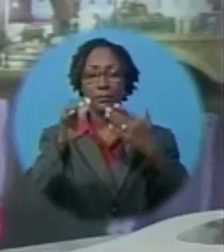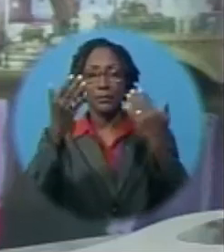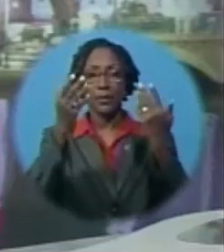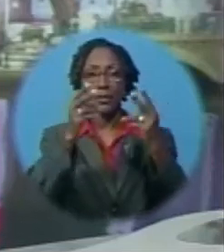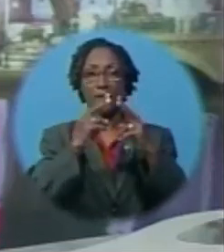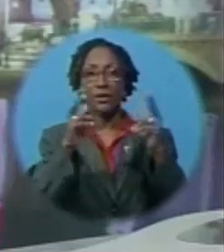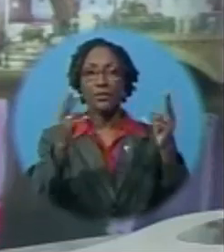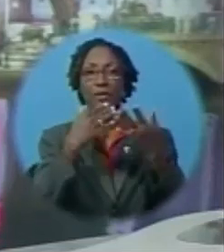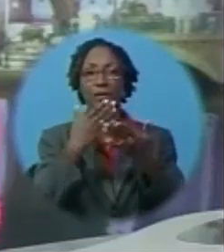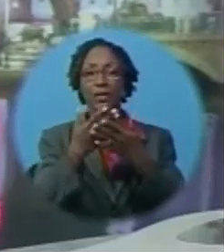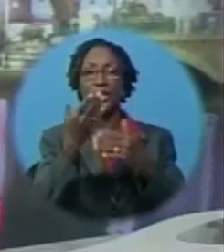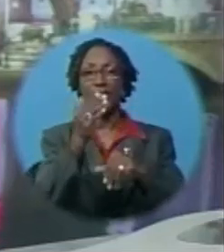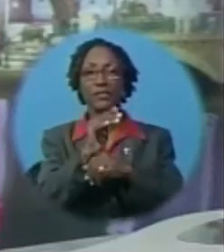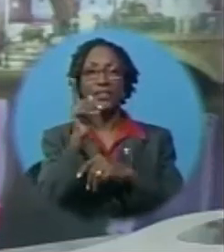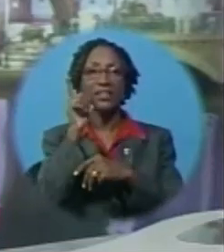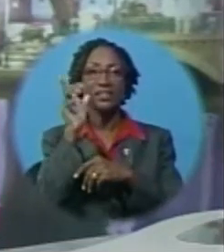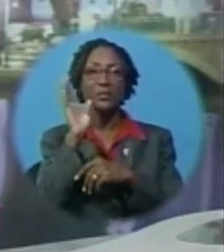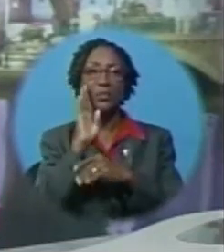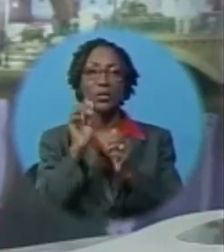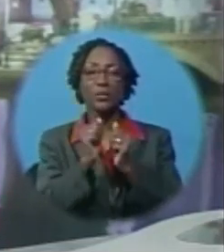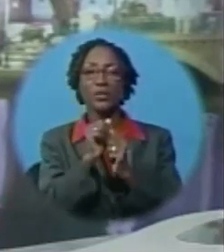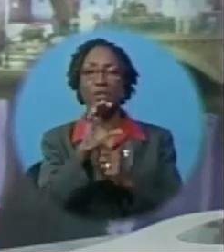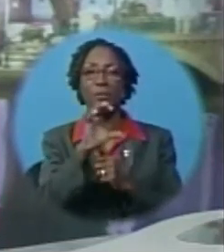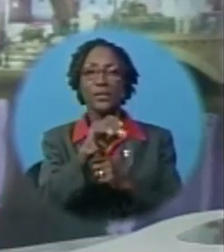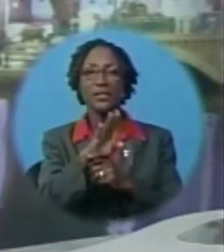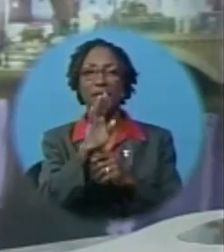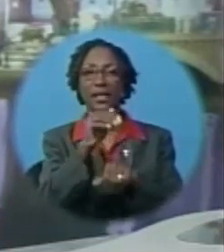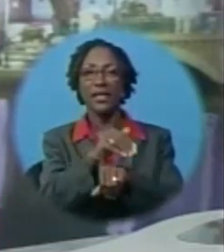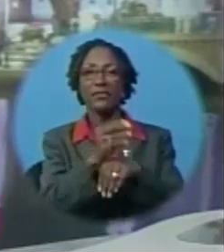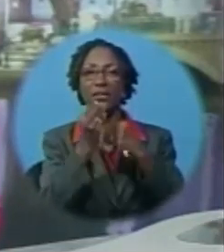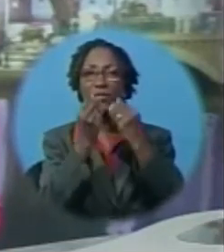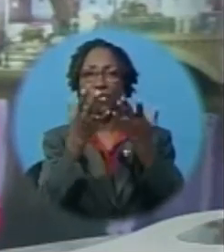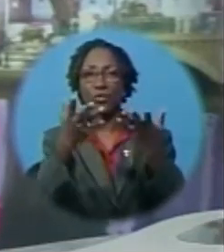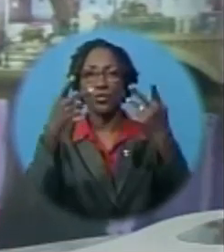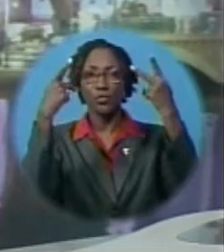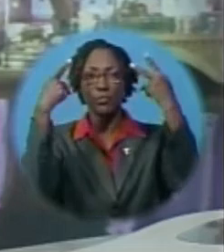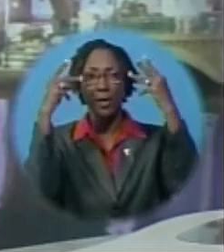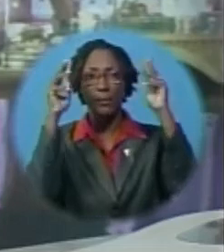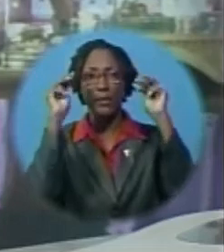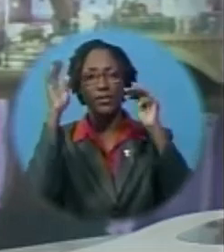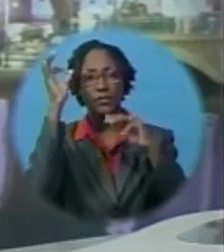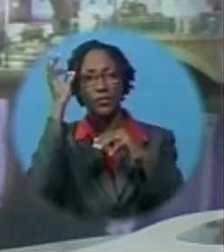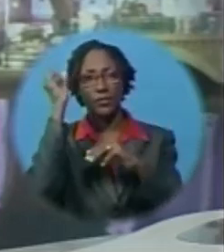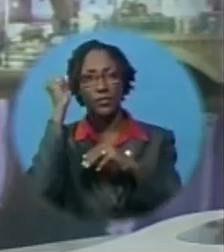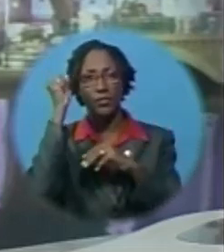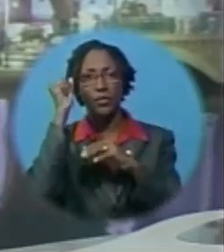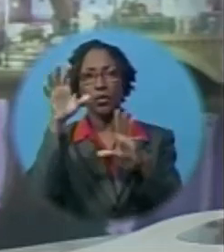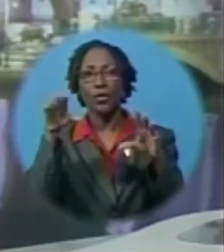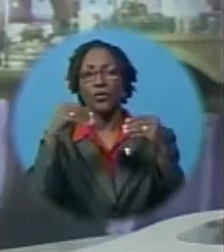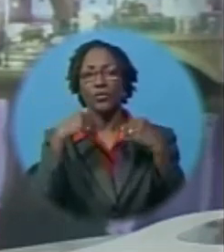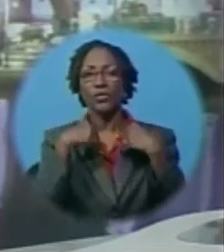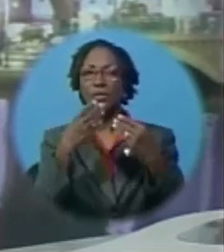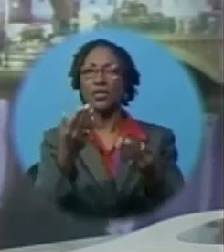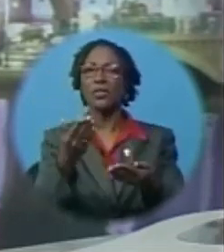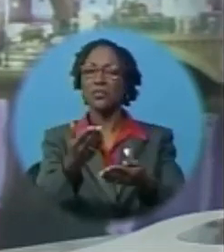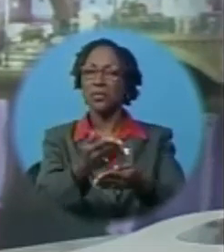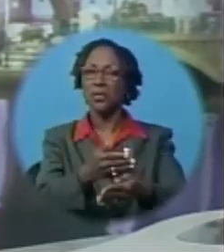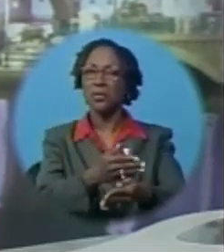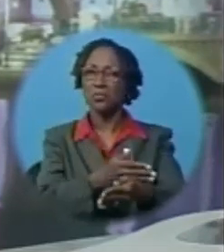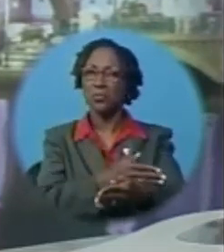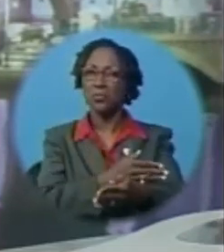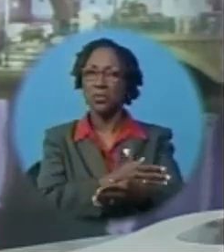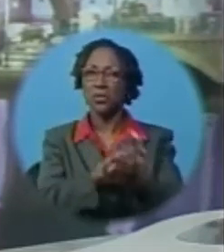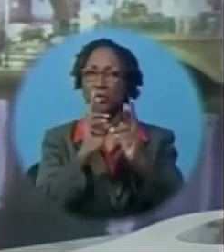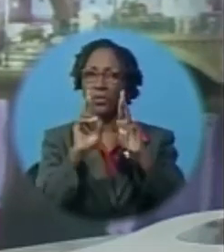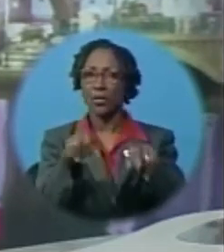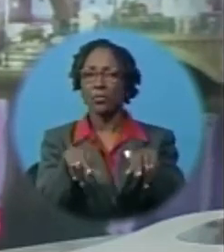Very good evening to you. I'm Lisa Broom with the CBC Evening News. Prime Minister Fendel Stewart has received a progress report on the